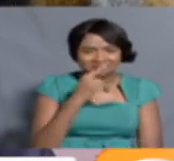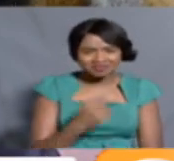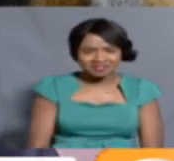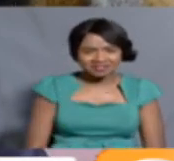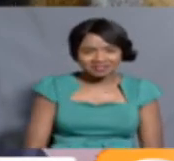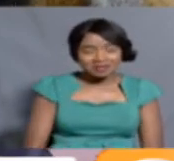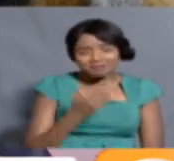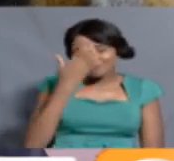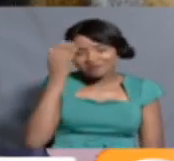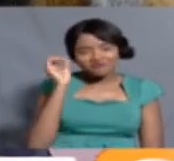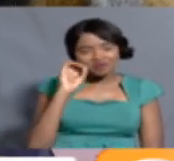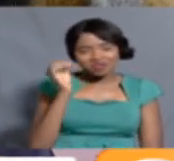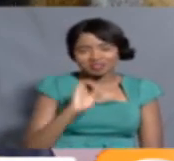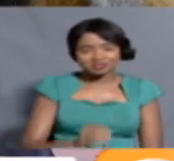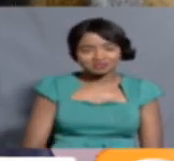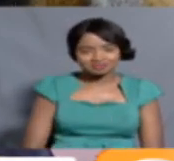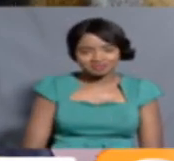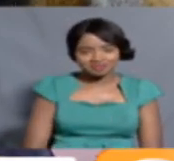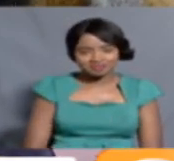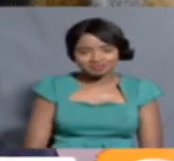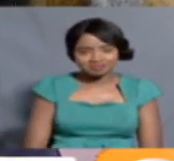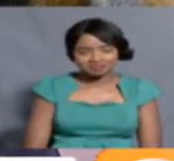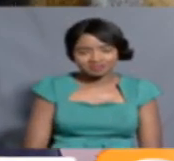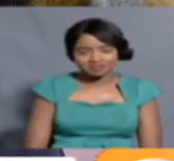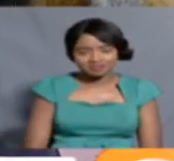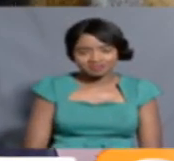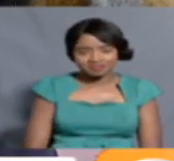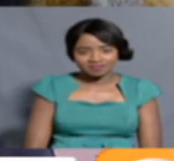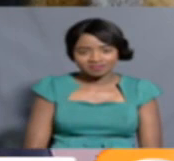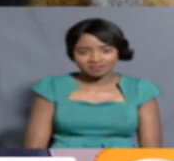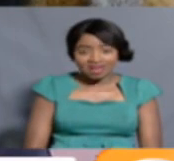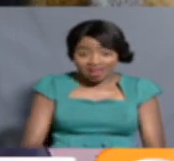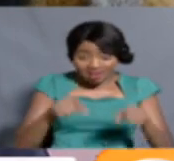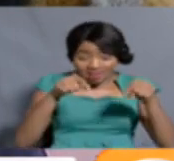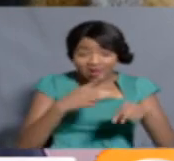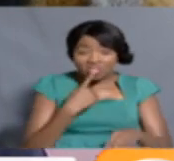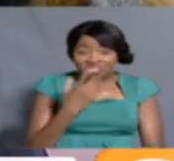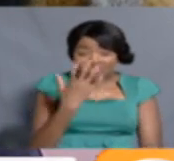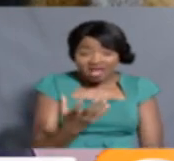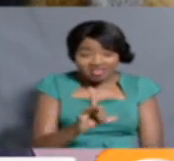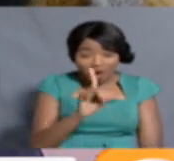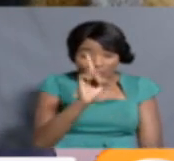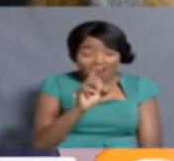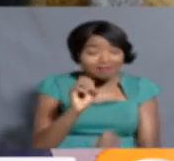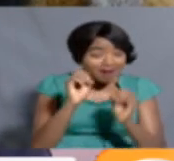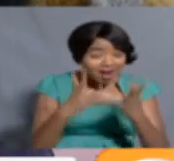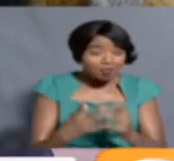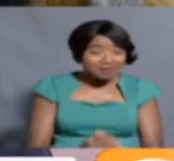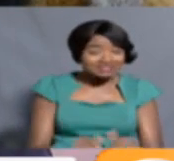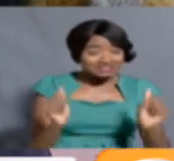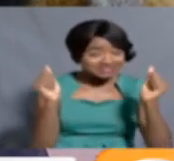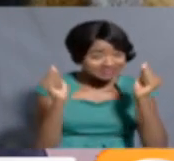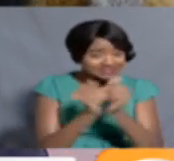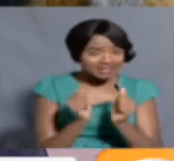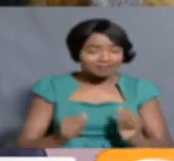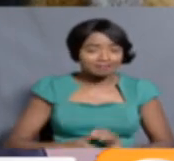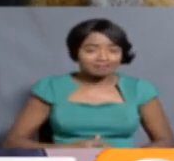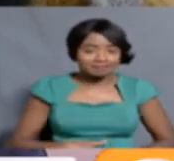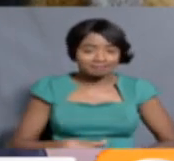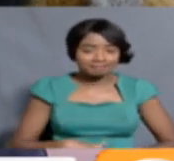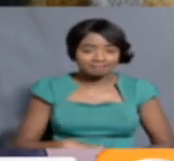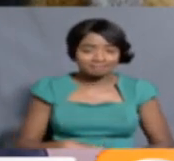Now, one piece of tomato is 10 shillings. They were rotting in Nyandarua just the other day